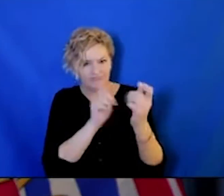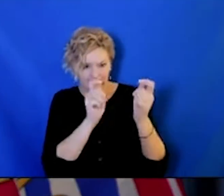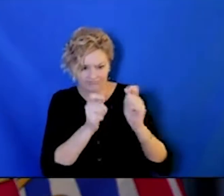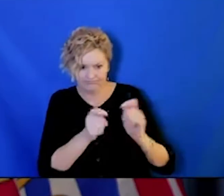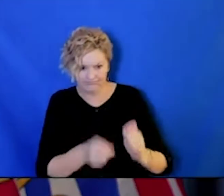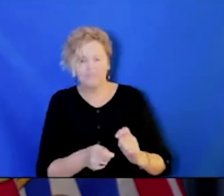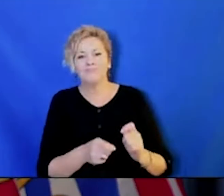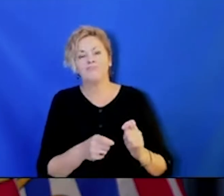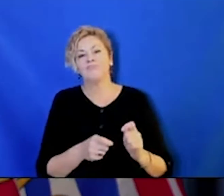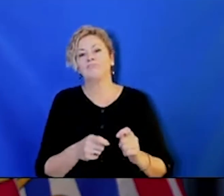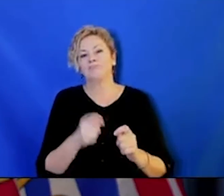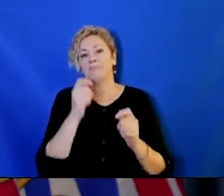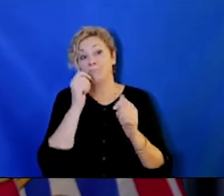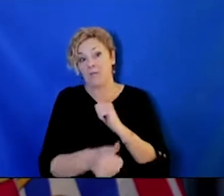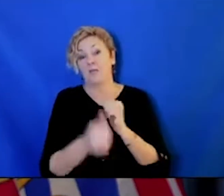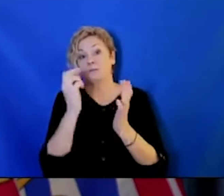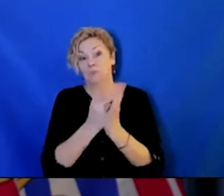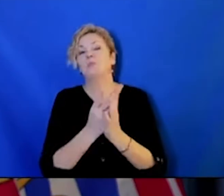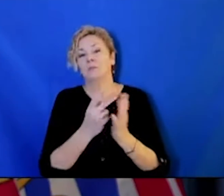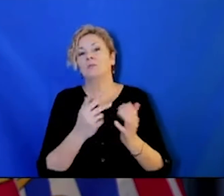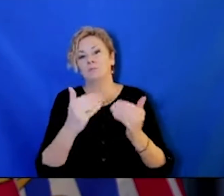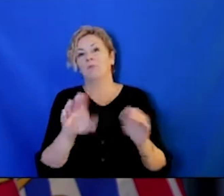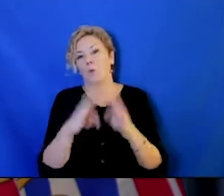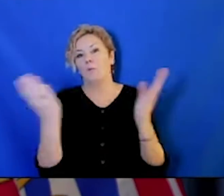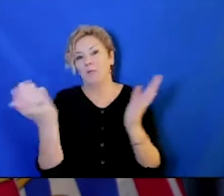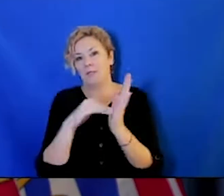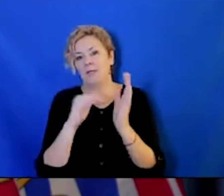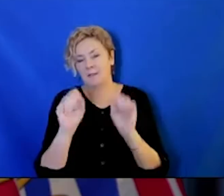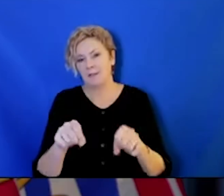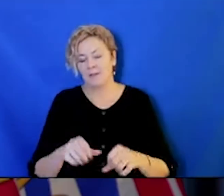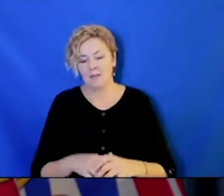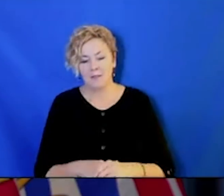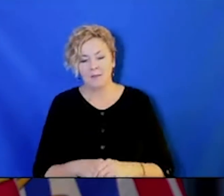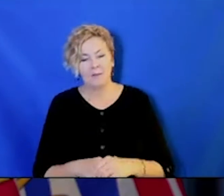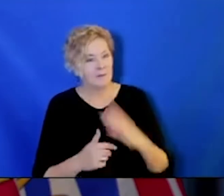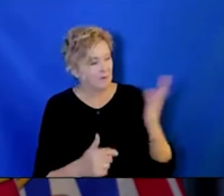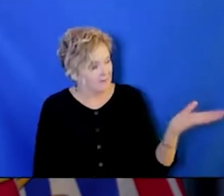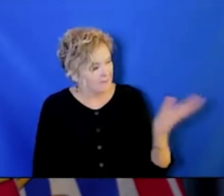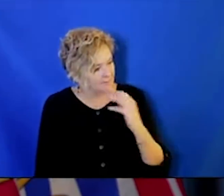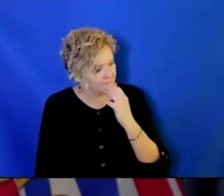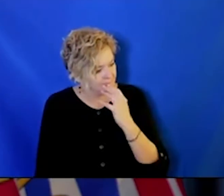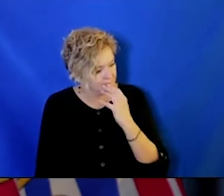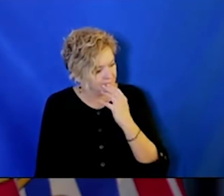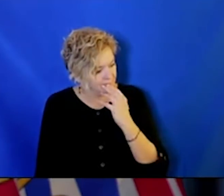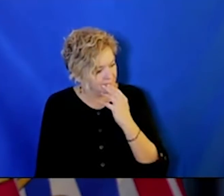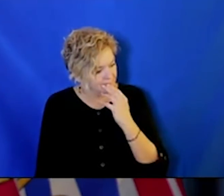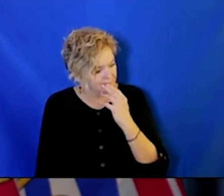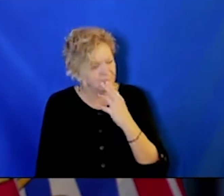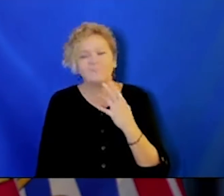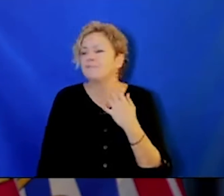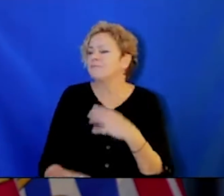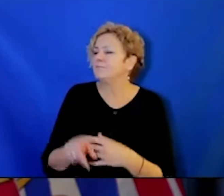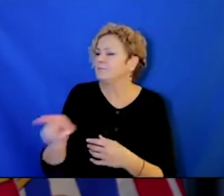Yes, and I'm just looking on the website to where it talks about these regional restrictions and saying that people can gather only with their core